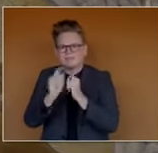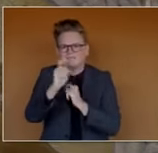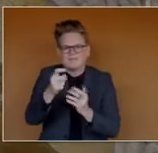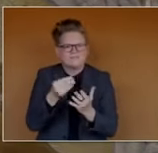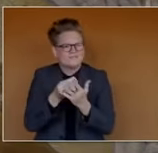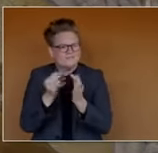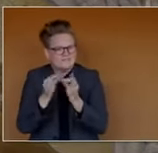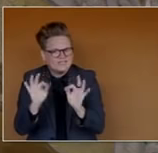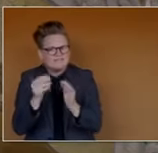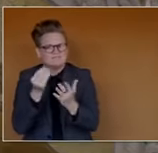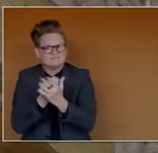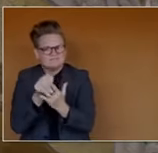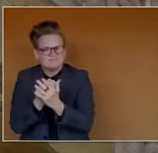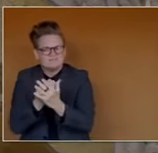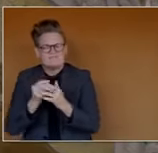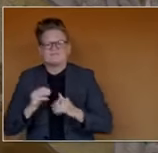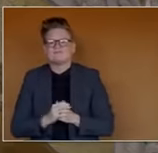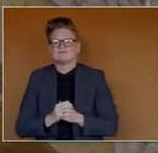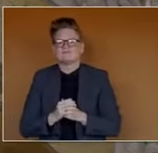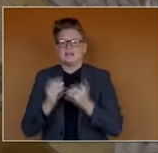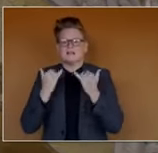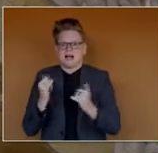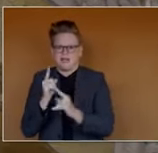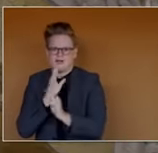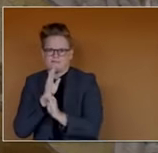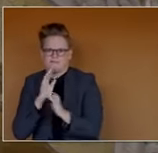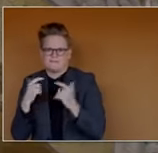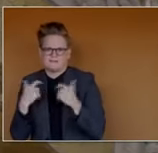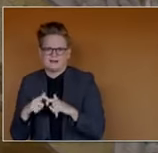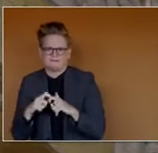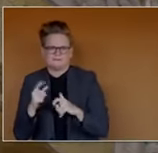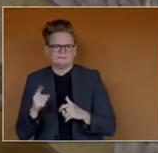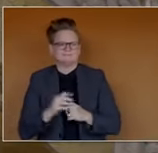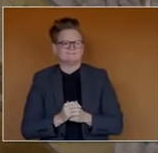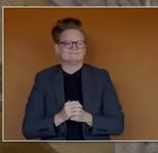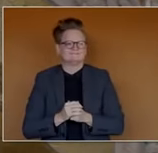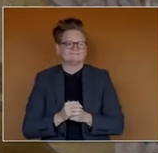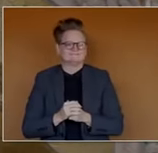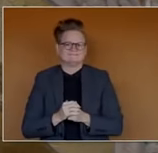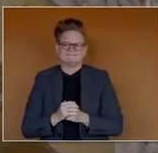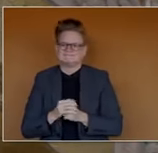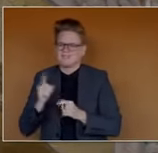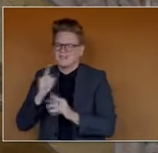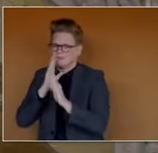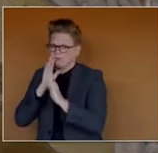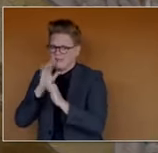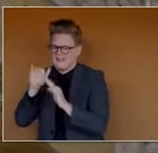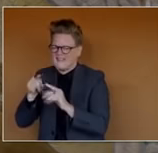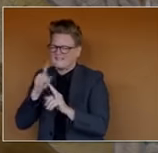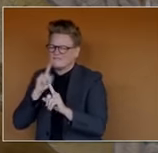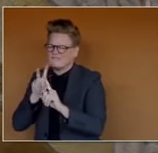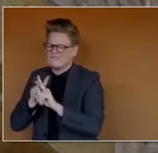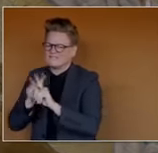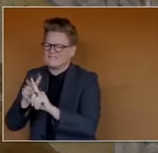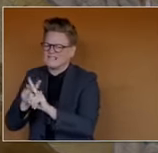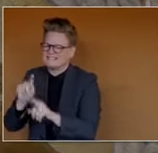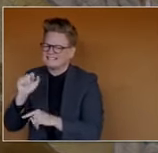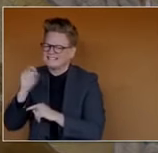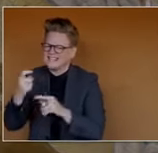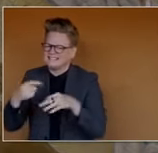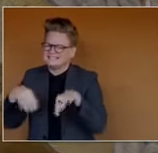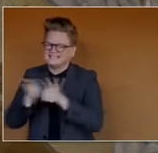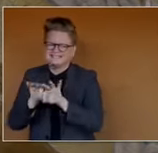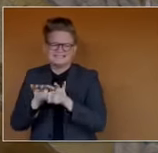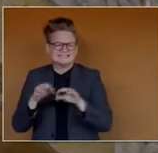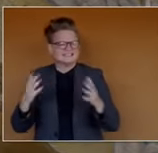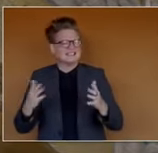211 para ayudar in the filing of the taxes, and especially come here to the Unity Council and you will